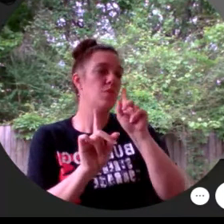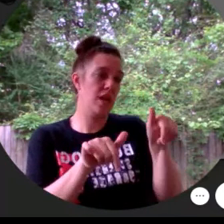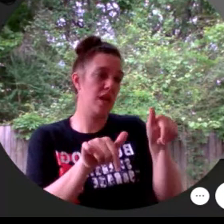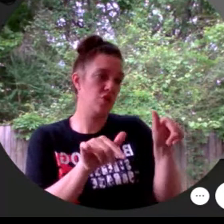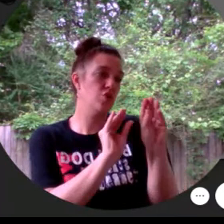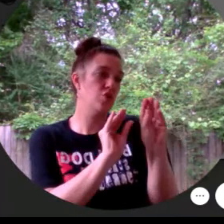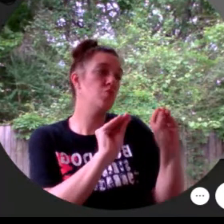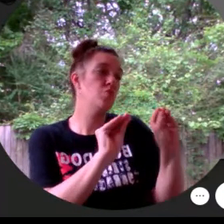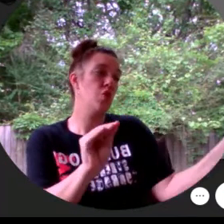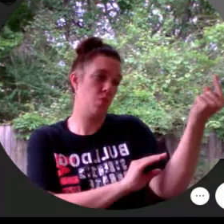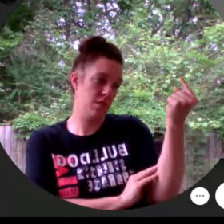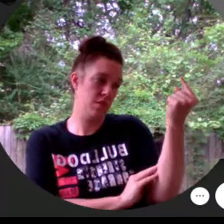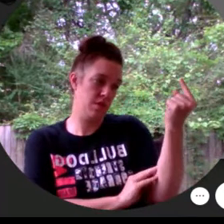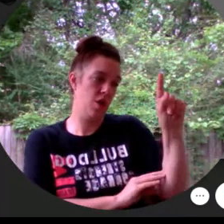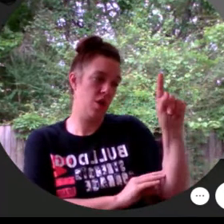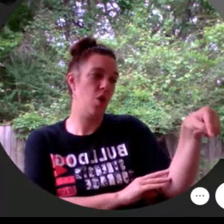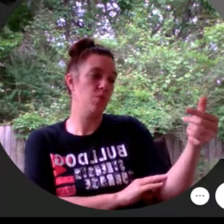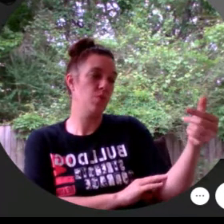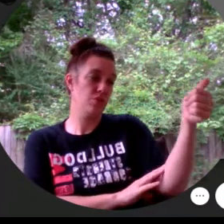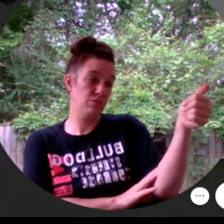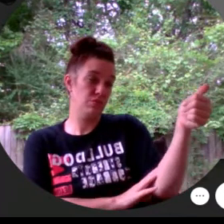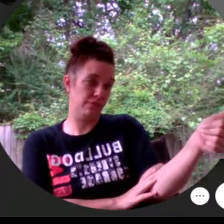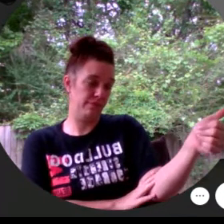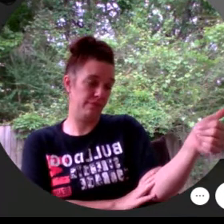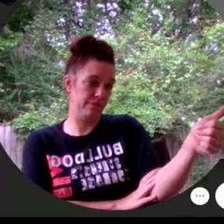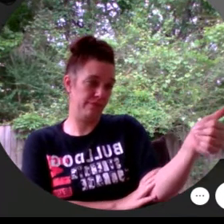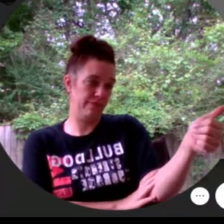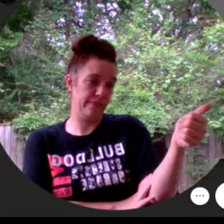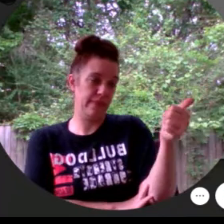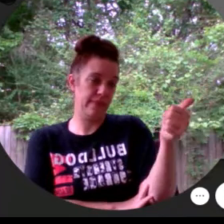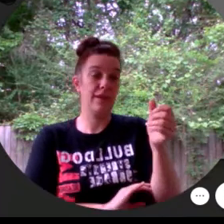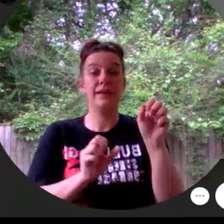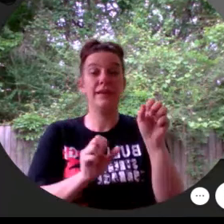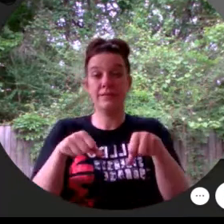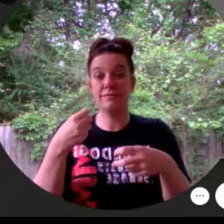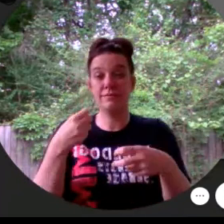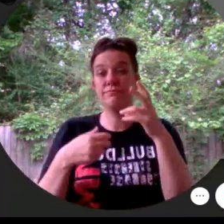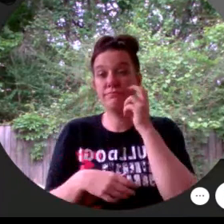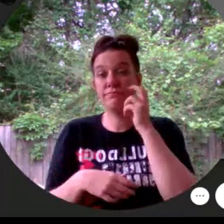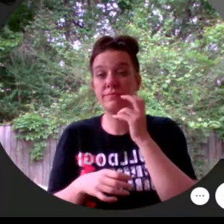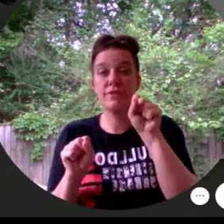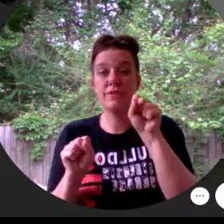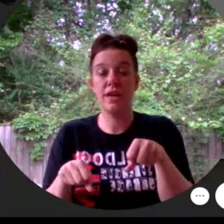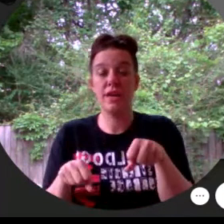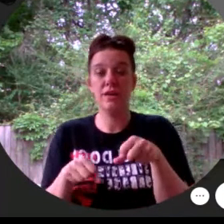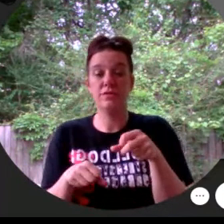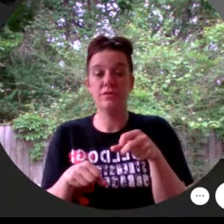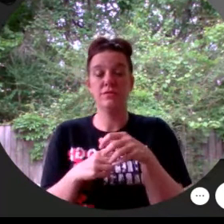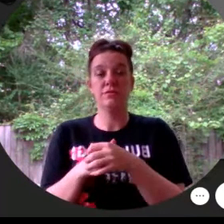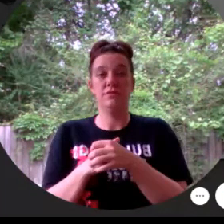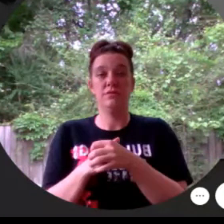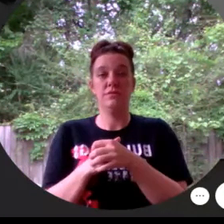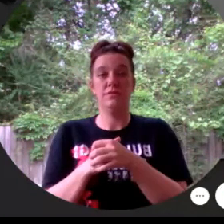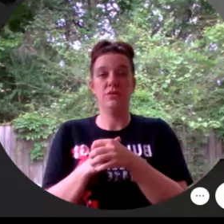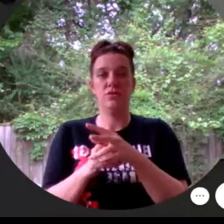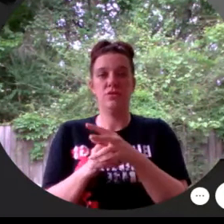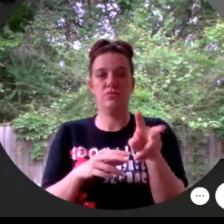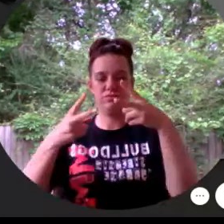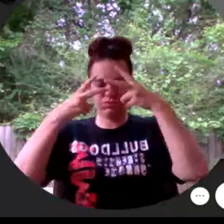nobody, only yourself. And it can be hard to look directly at